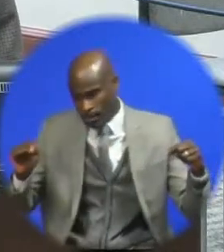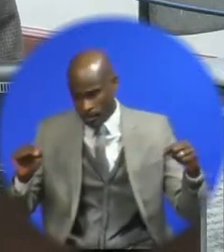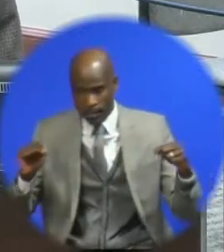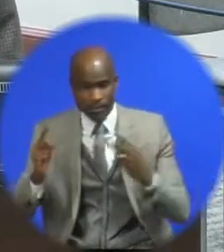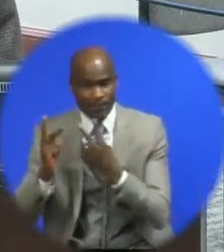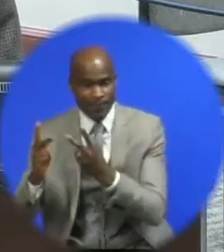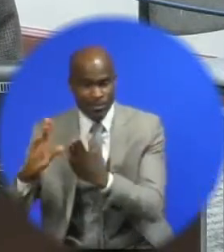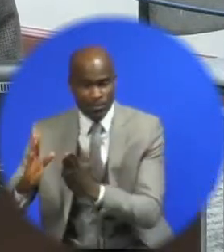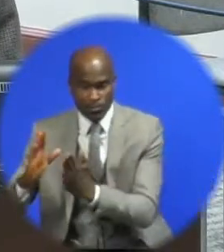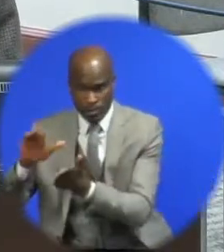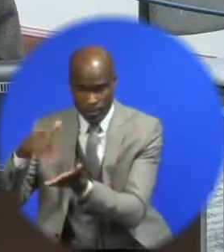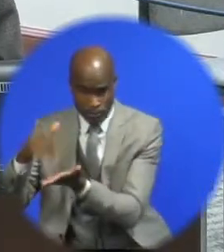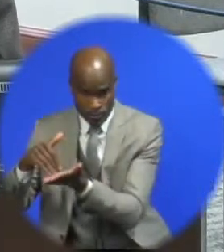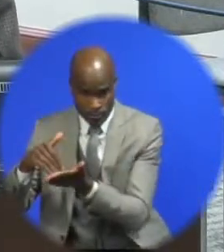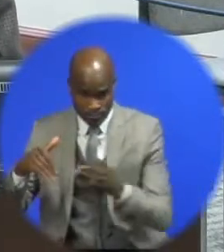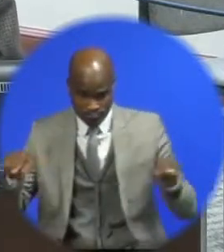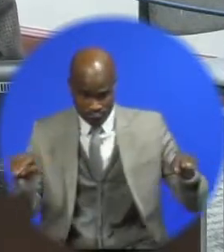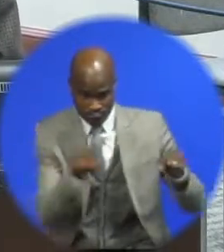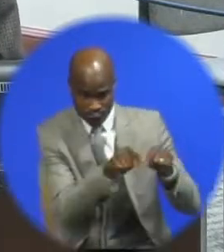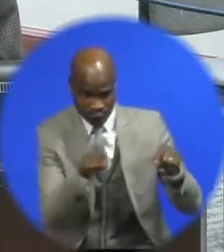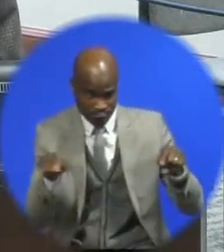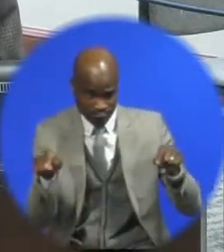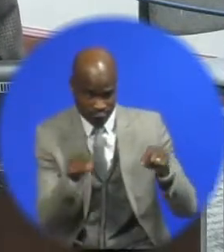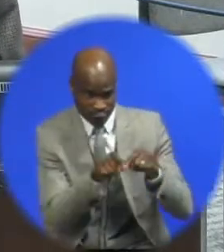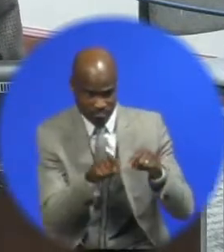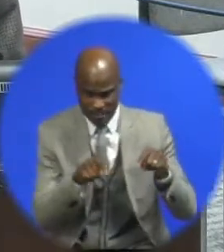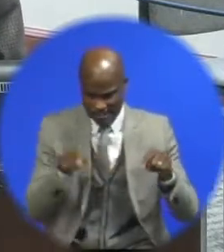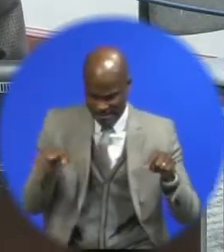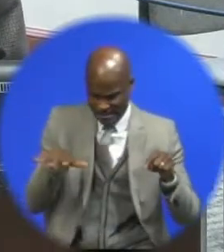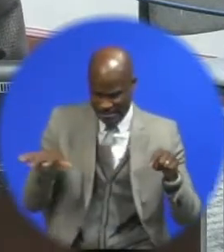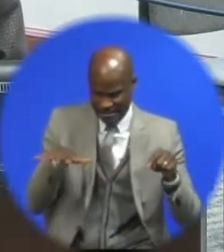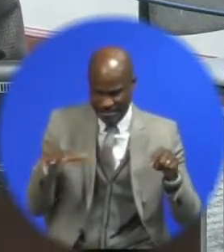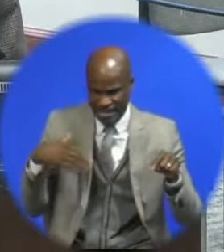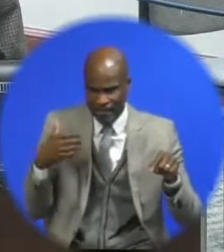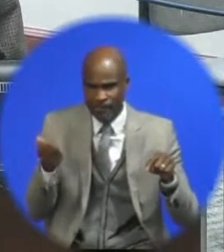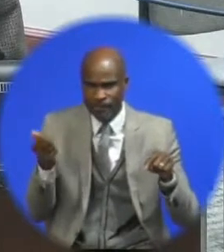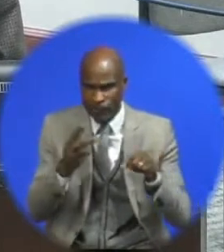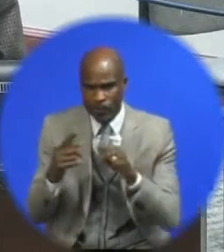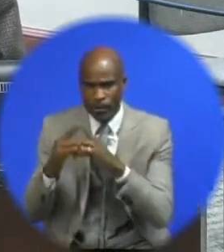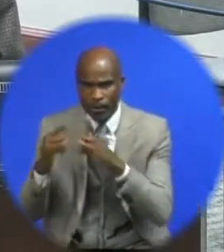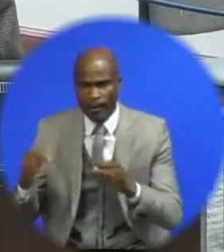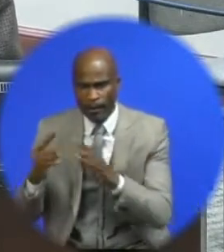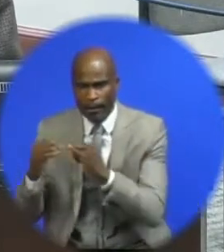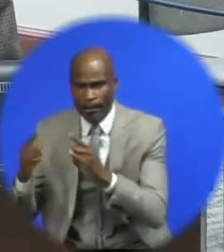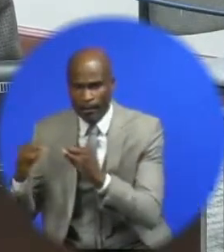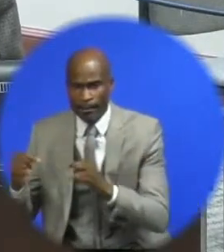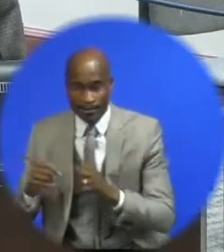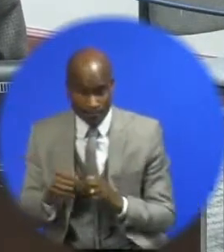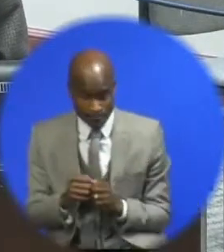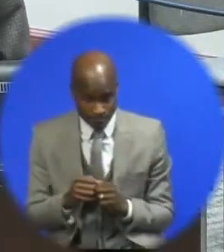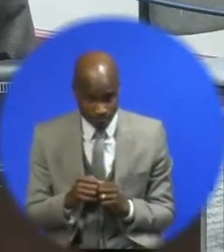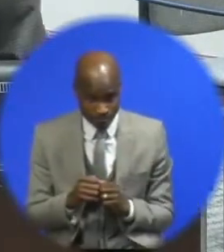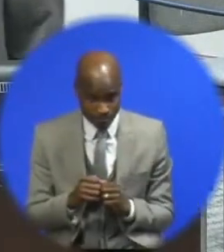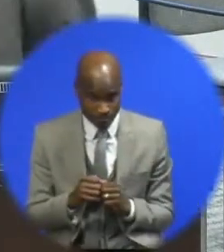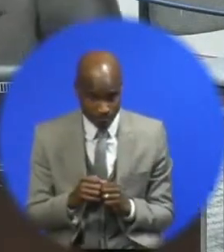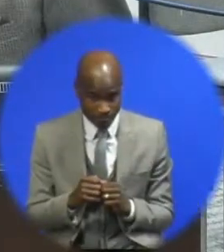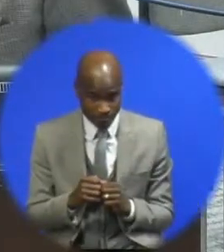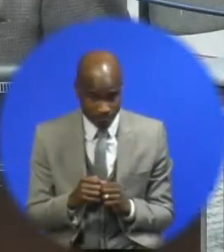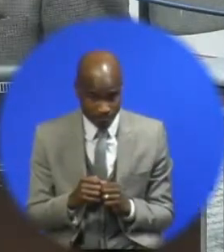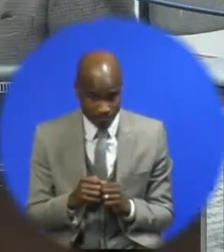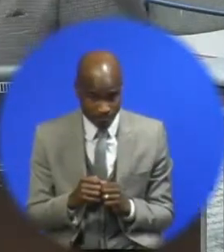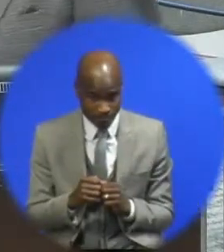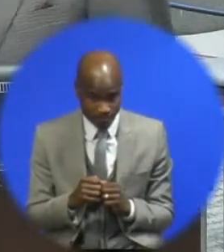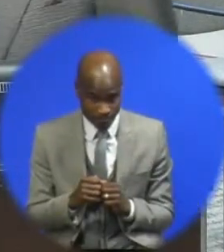only tent camping sites on the lake. And also, it's going to be the Fontaflora State